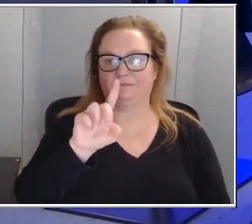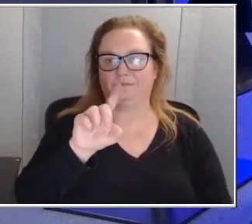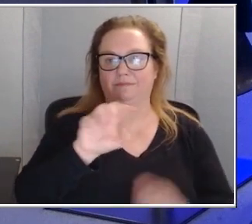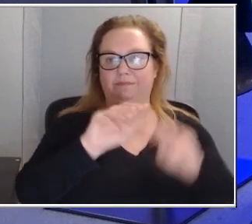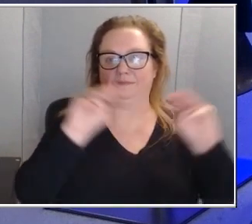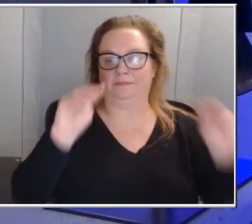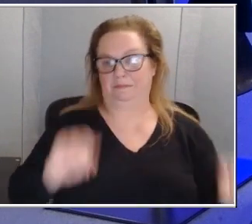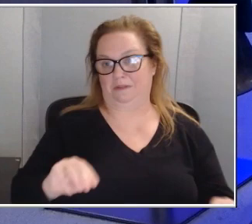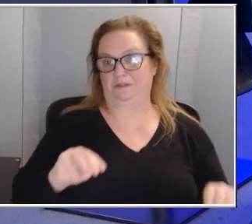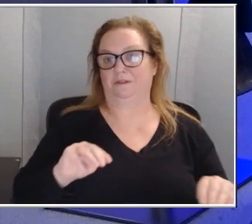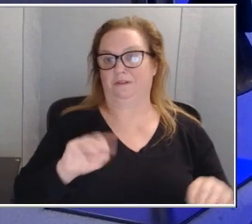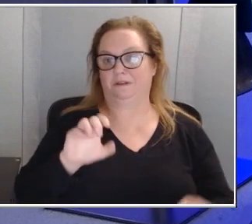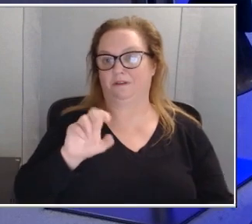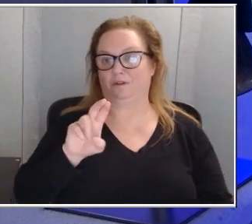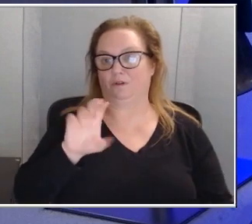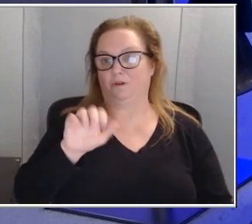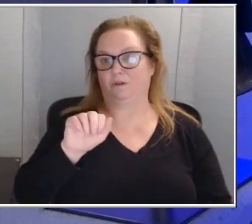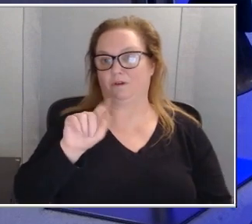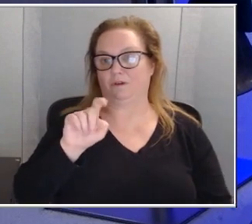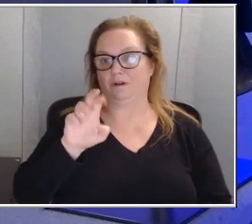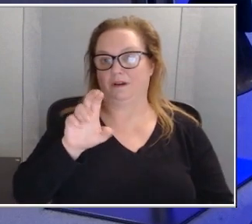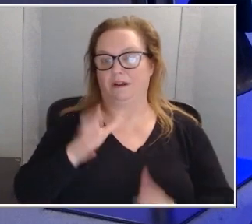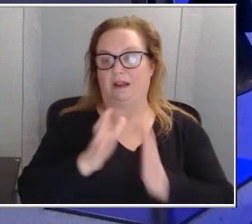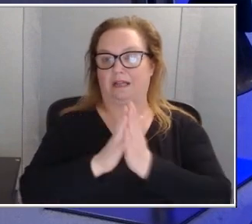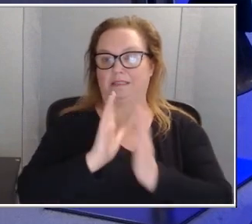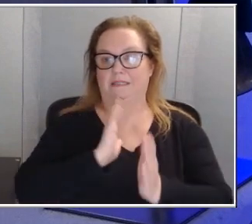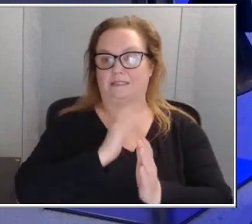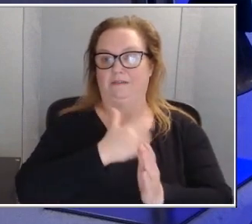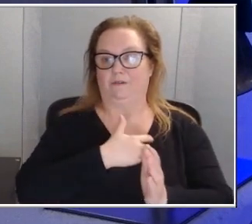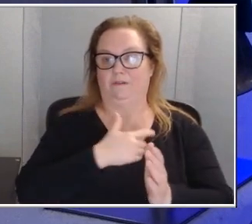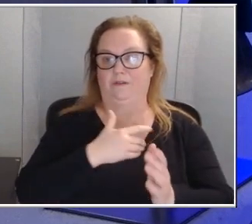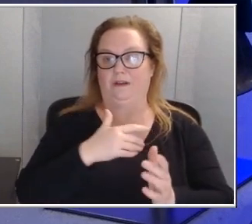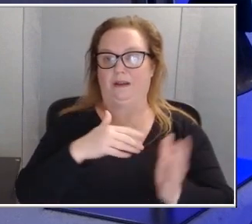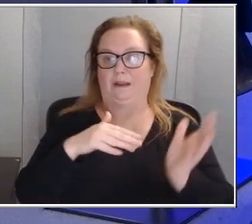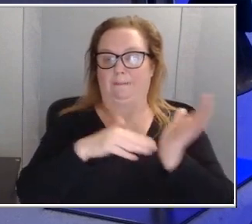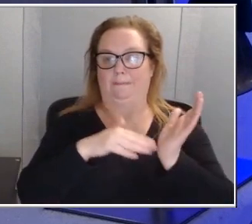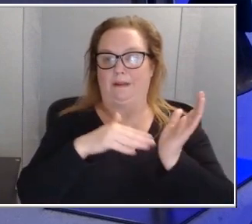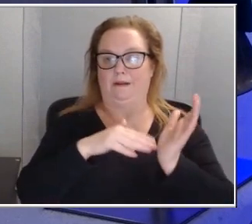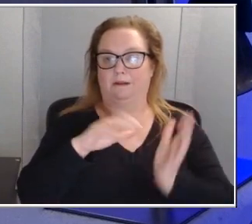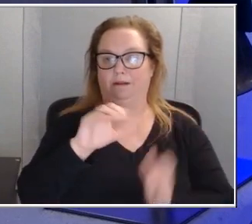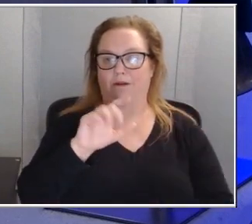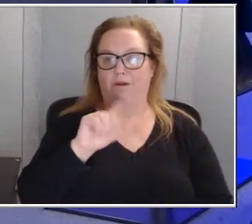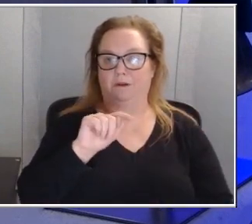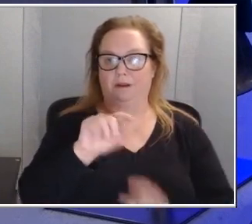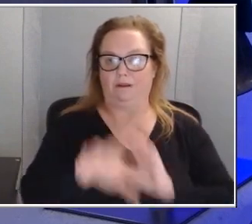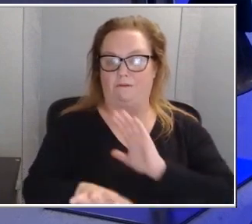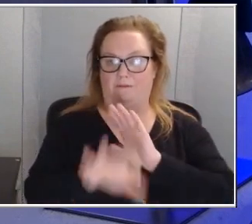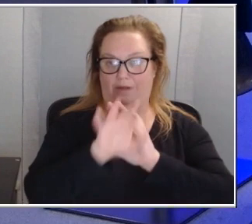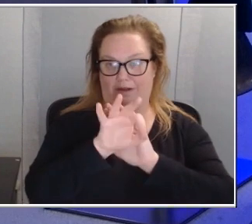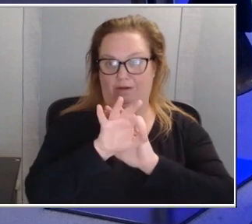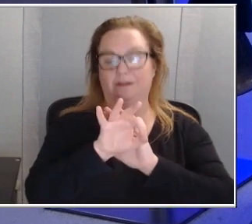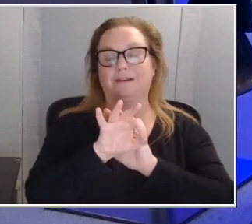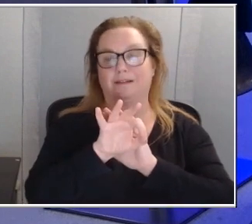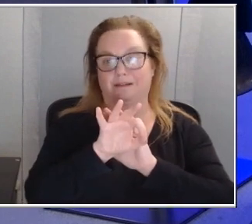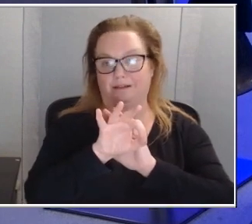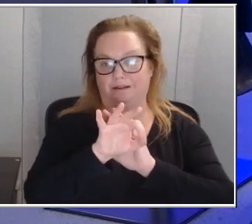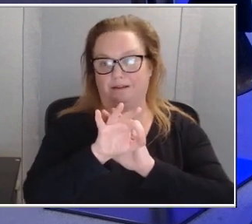curator, she did call and ask us if we could find a medical coat, and by golly, we did. Now, I will say that